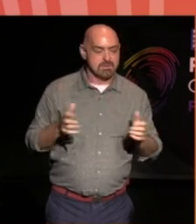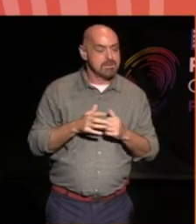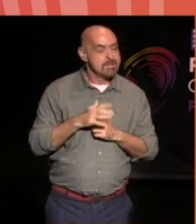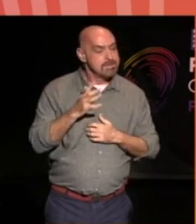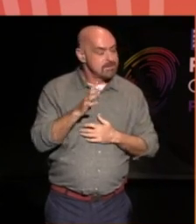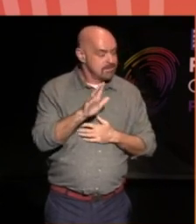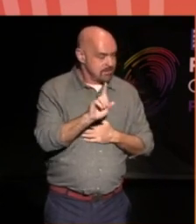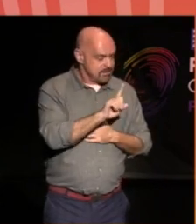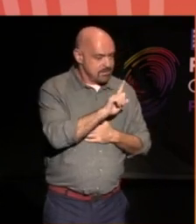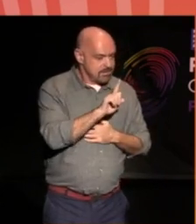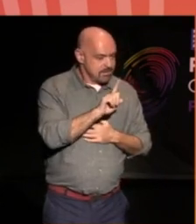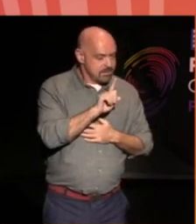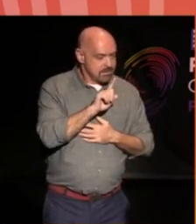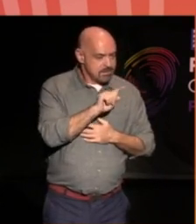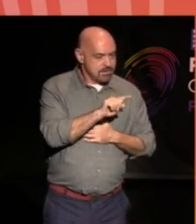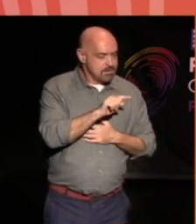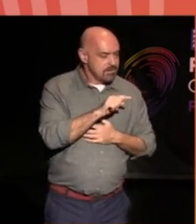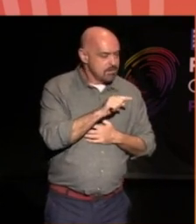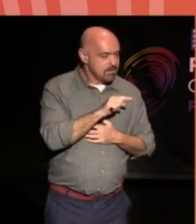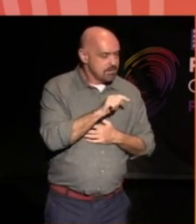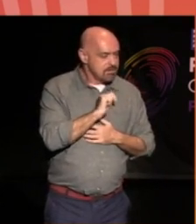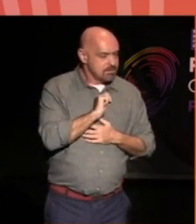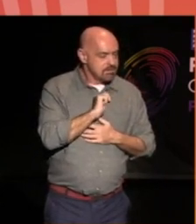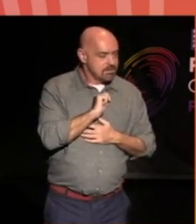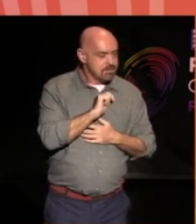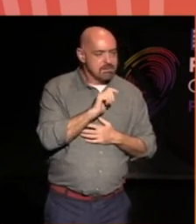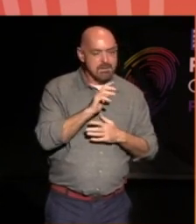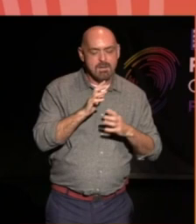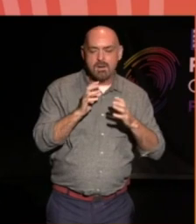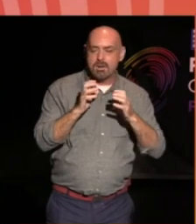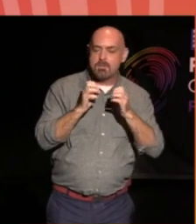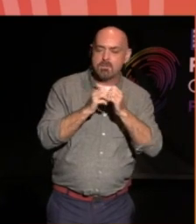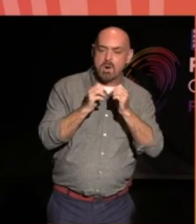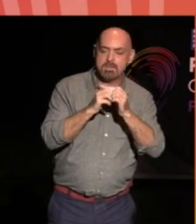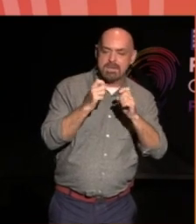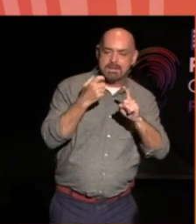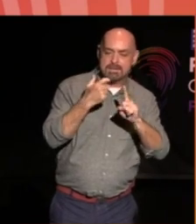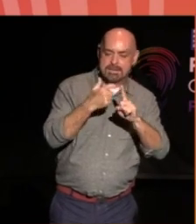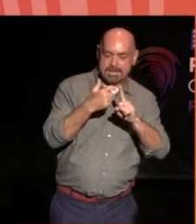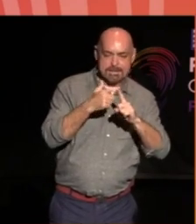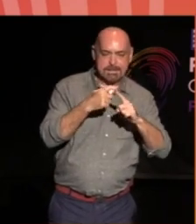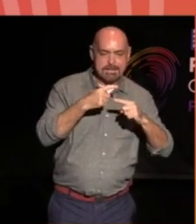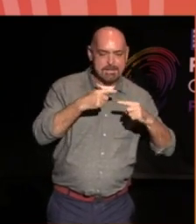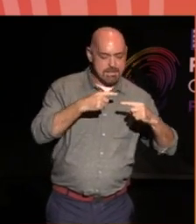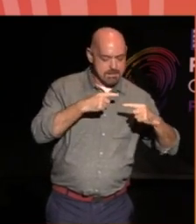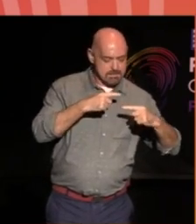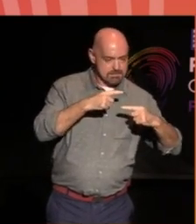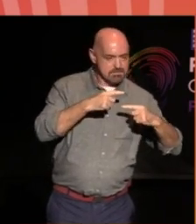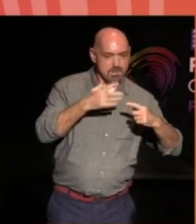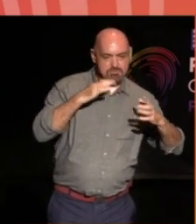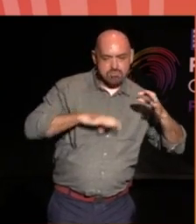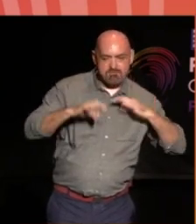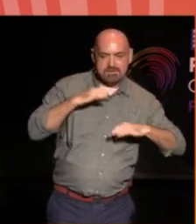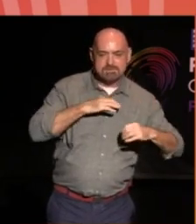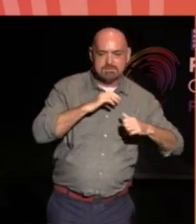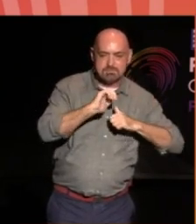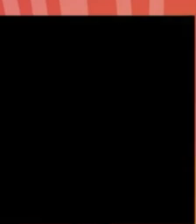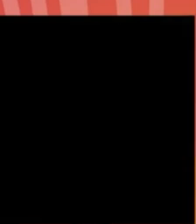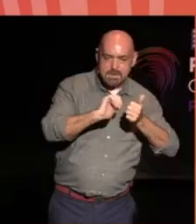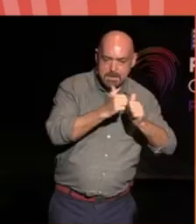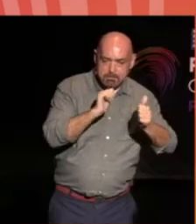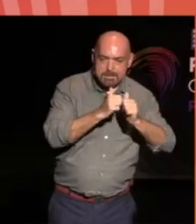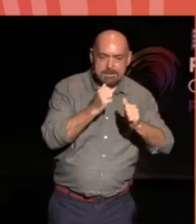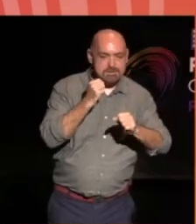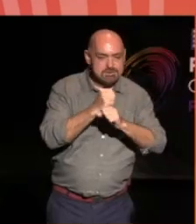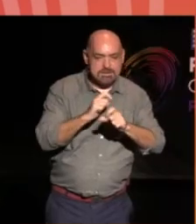So does putting so much importance on the measure of turnover of our companies, of profit of our companies, of